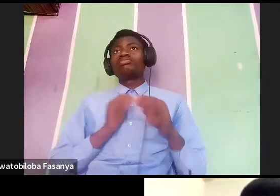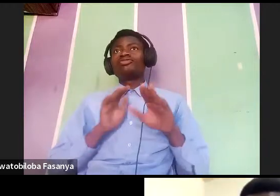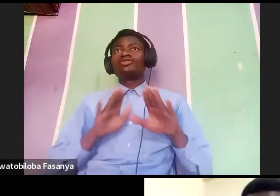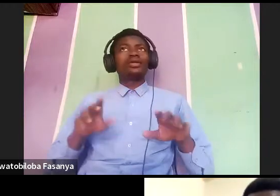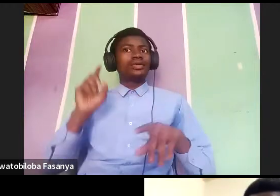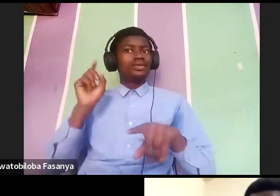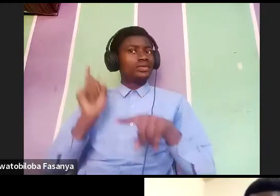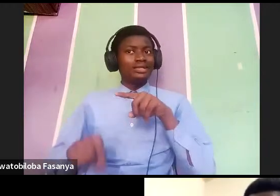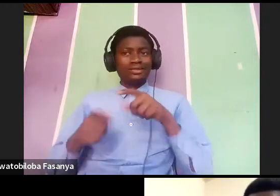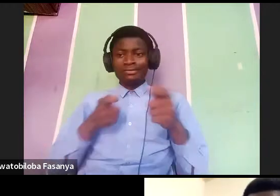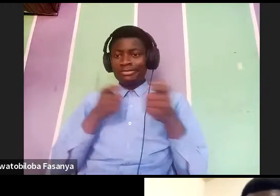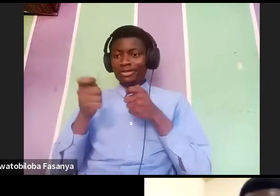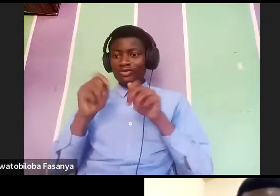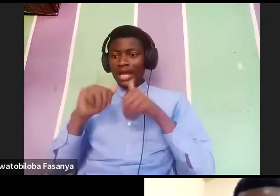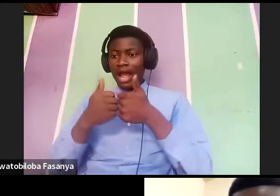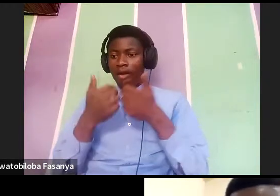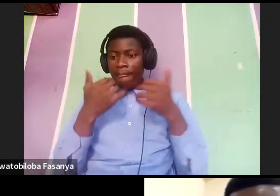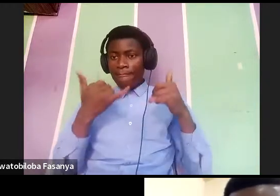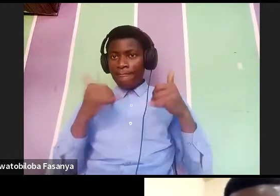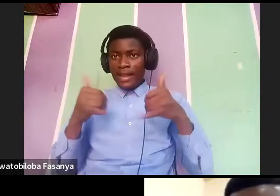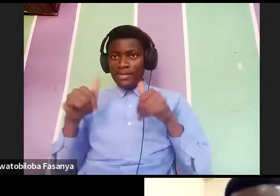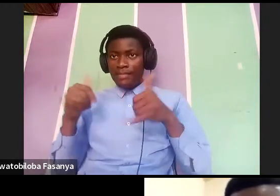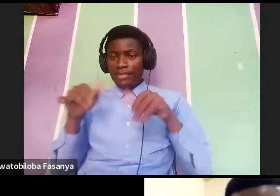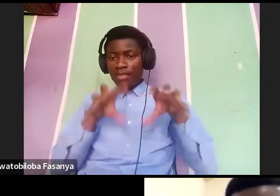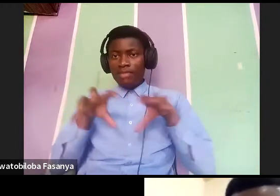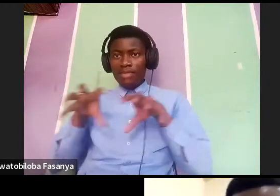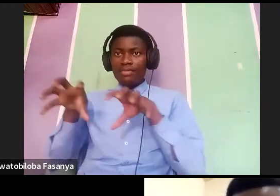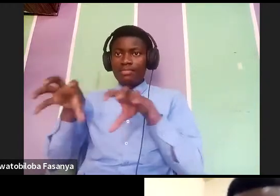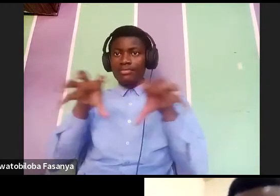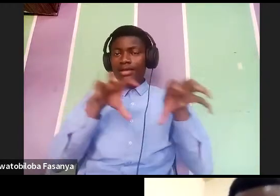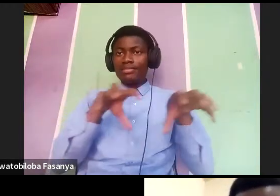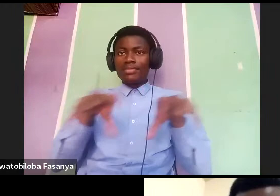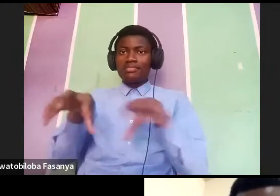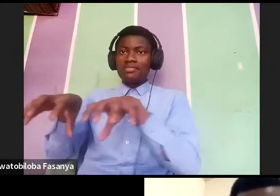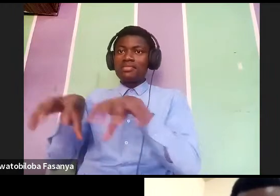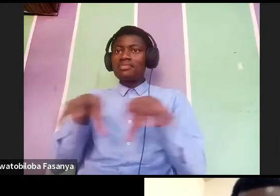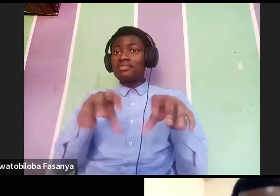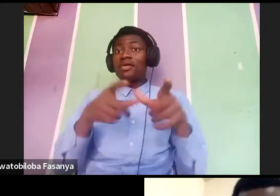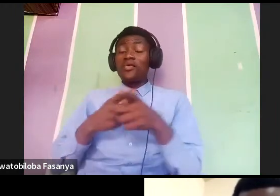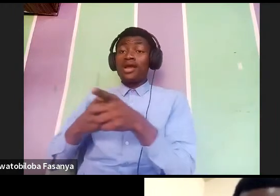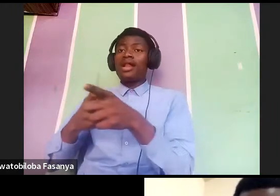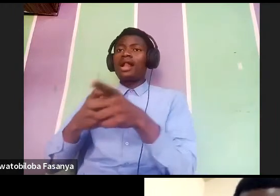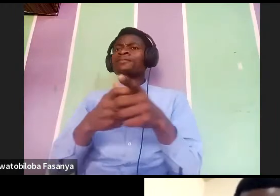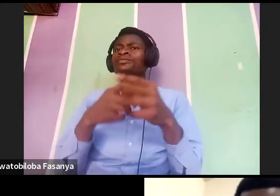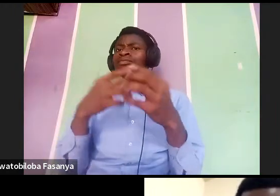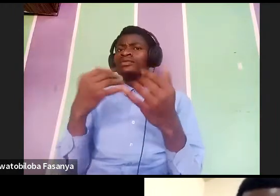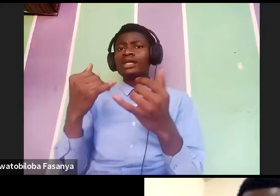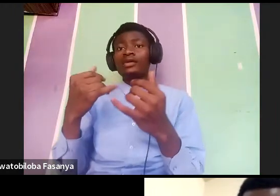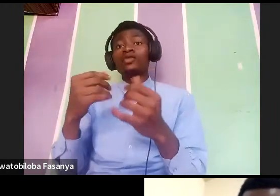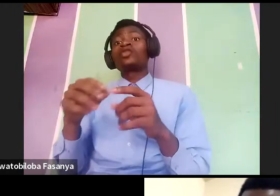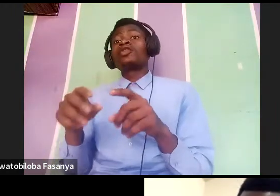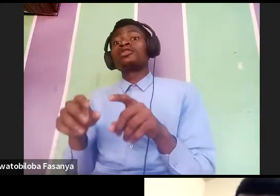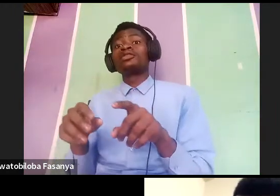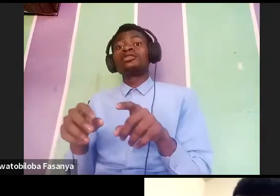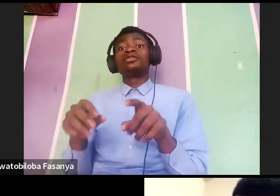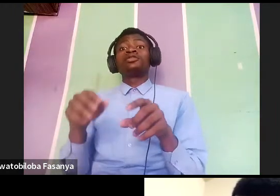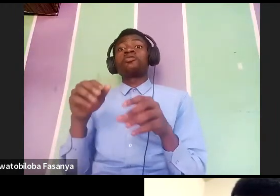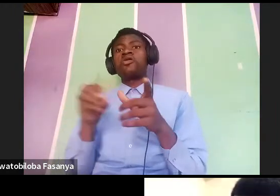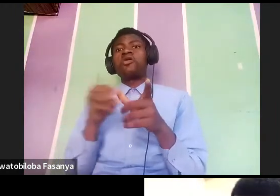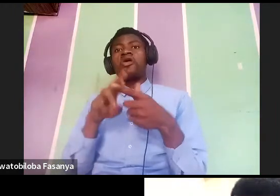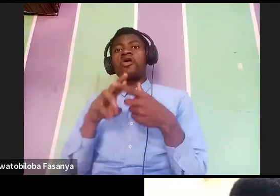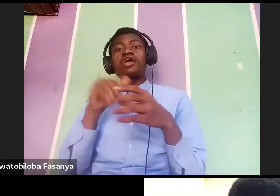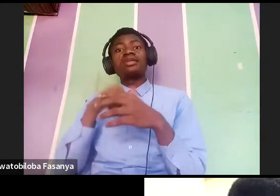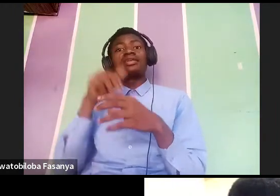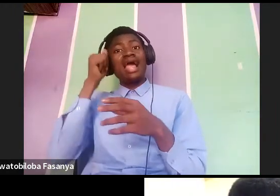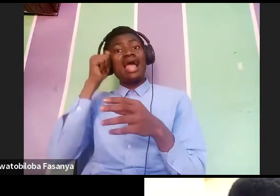some particular age, and a lot of things happen. Okay, even for in adults, yes. So, for example, due to any